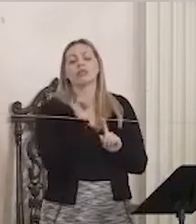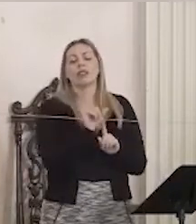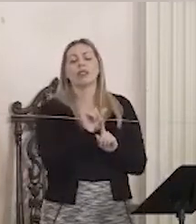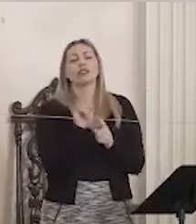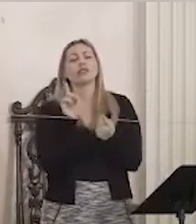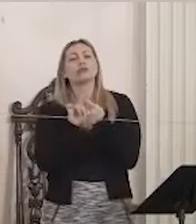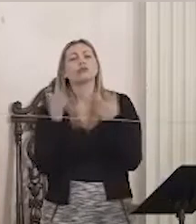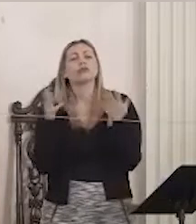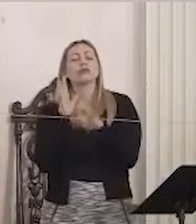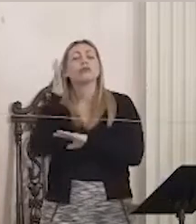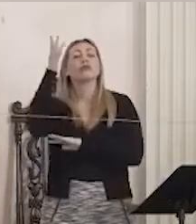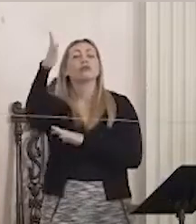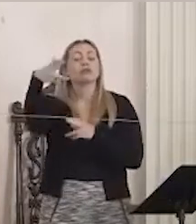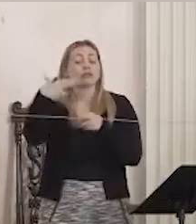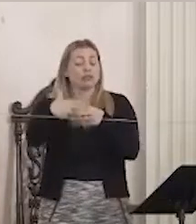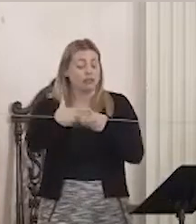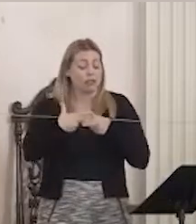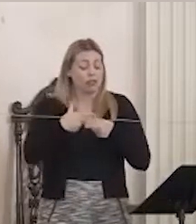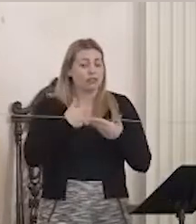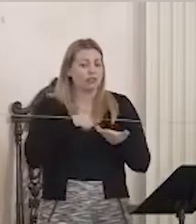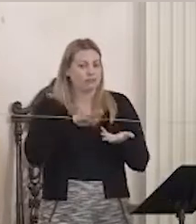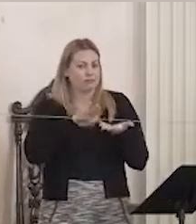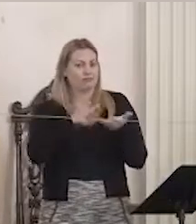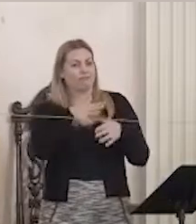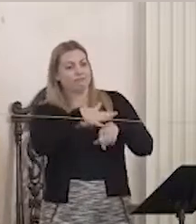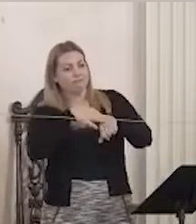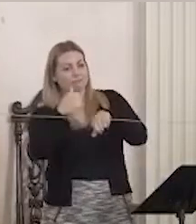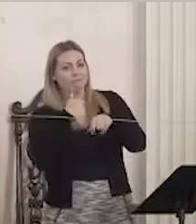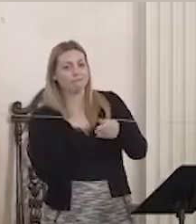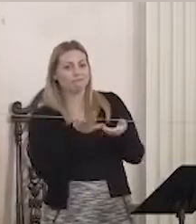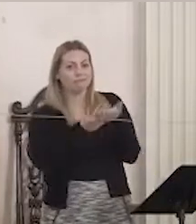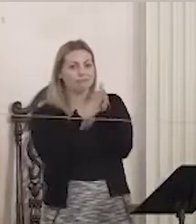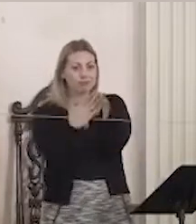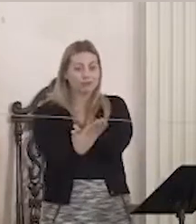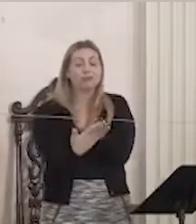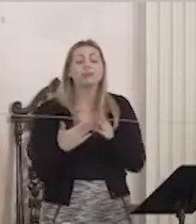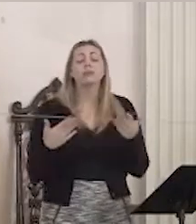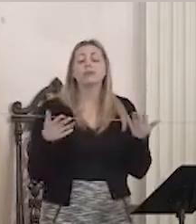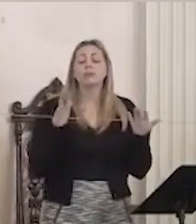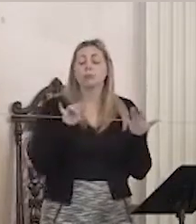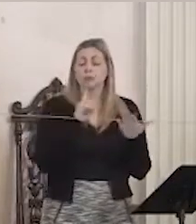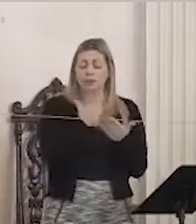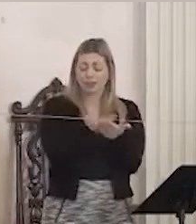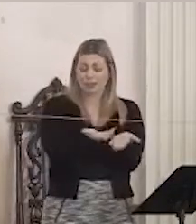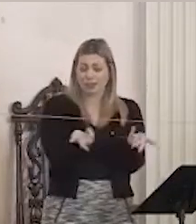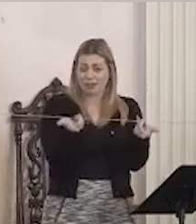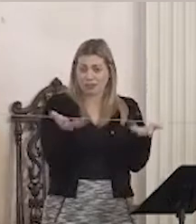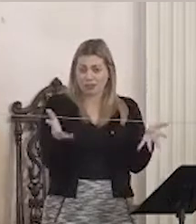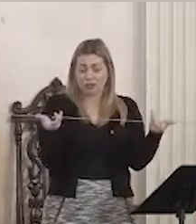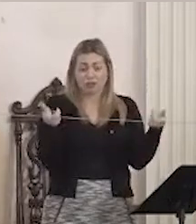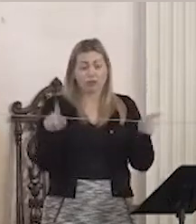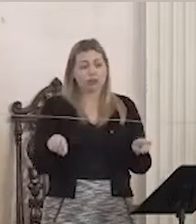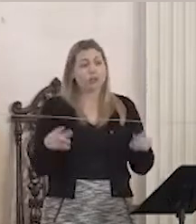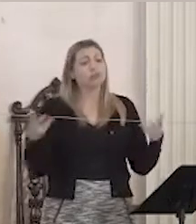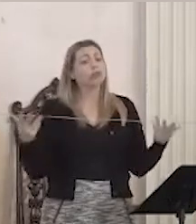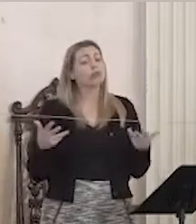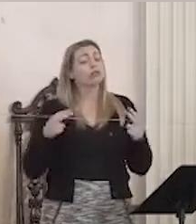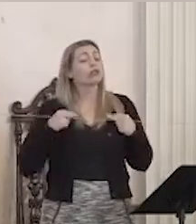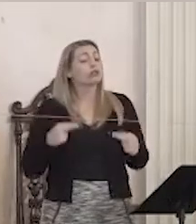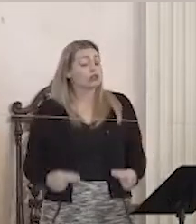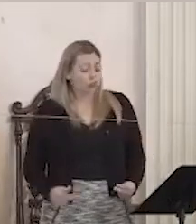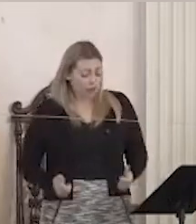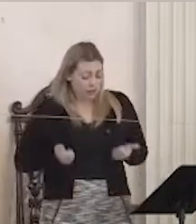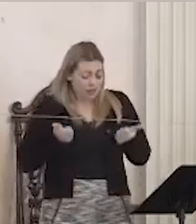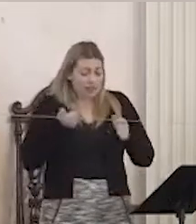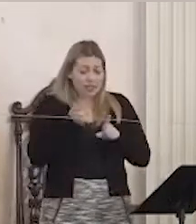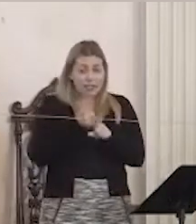what the future calls us to become. The thing that has happened is that human